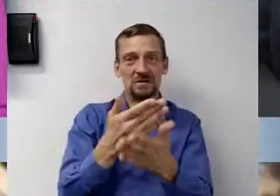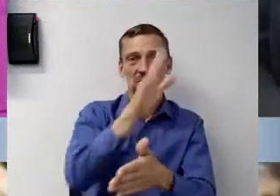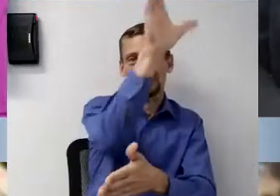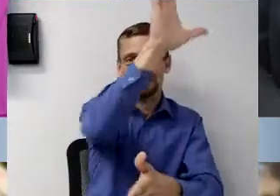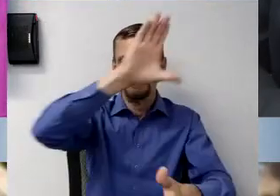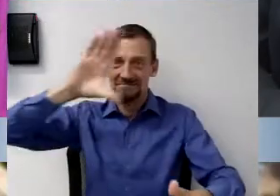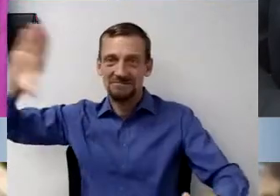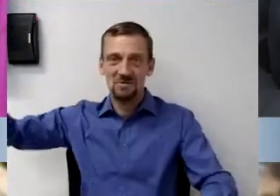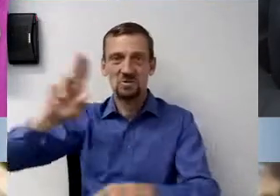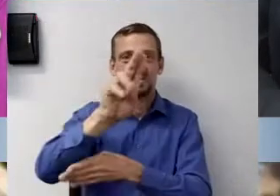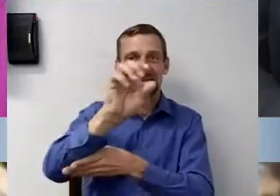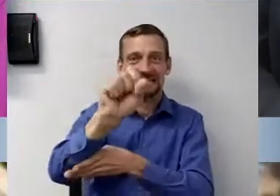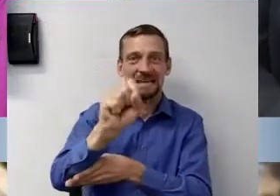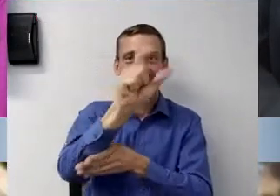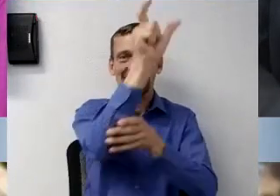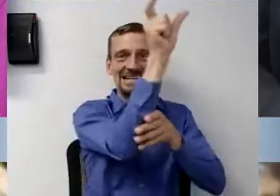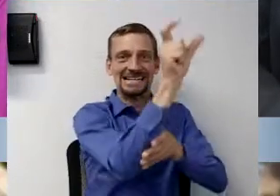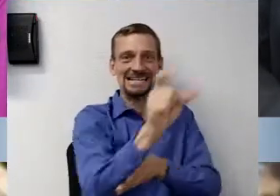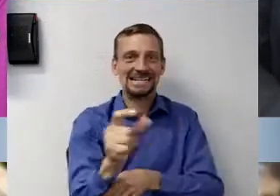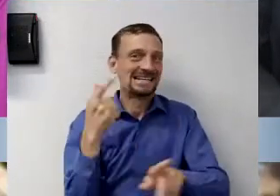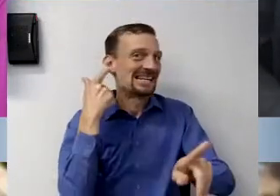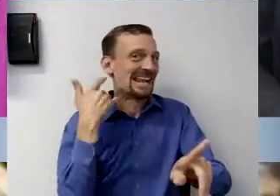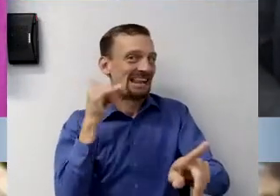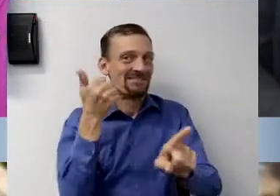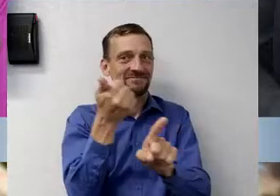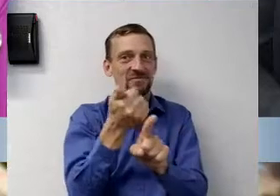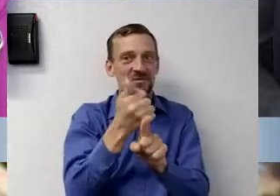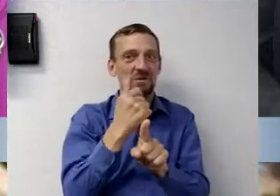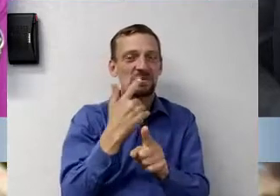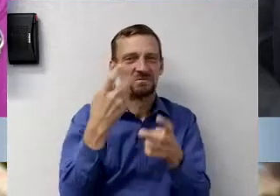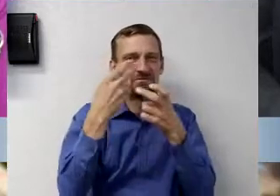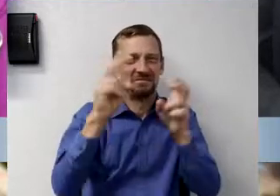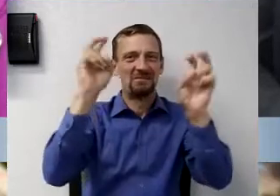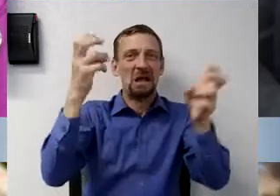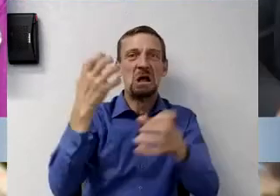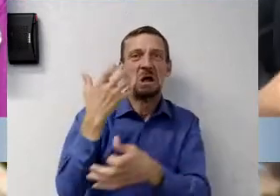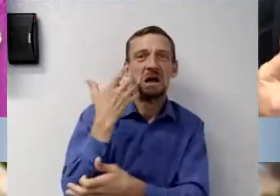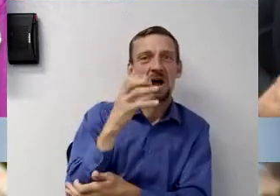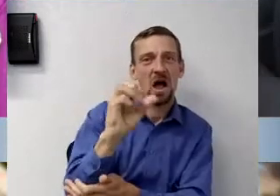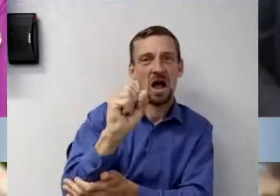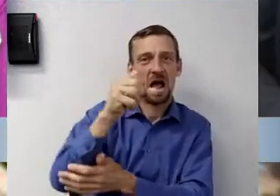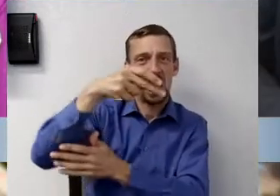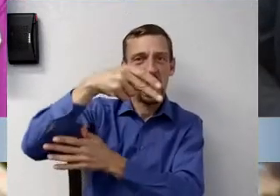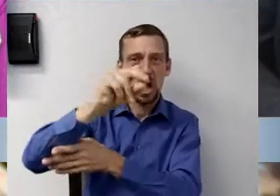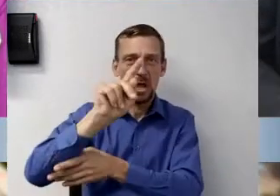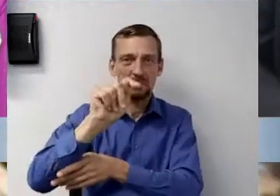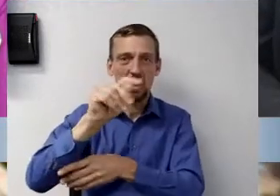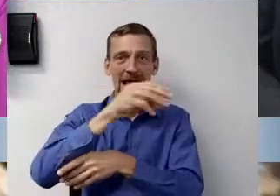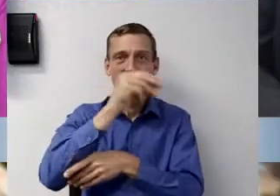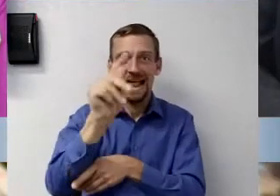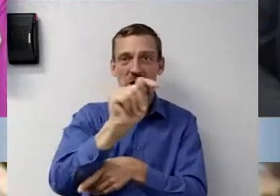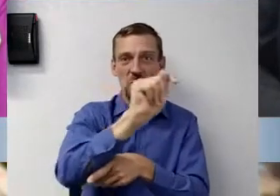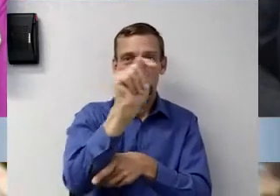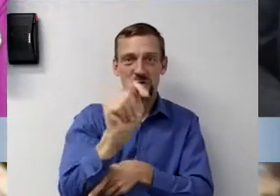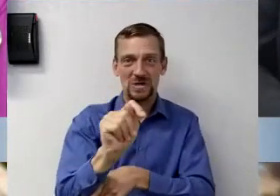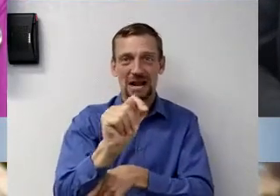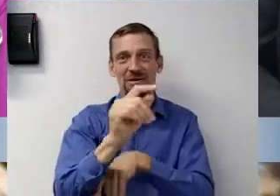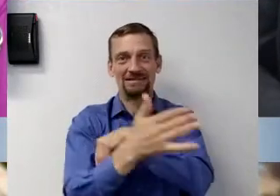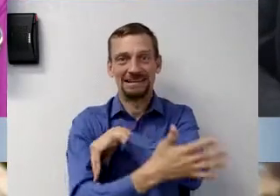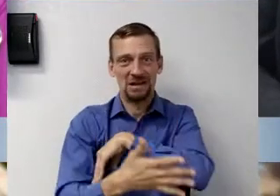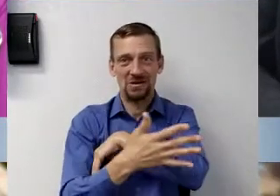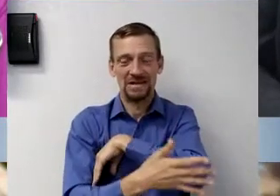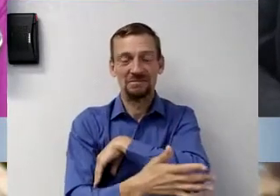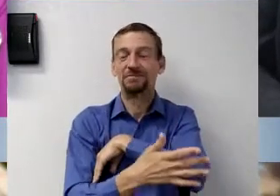California definitely becoming one of the hot spots from a state standpoint. And Tulare County, unfortunately,